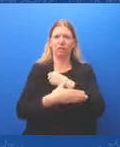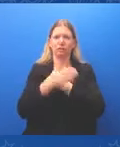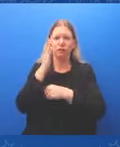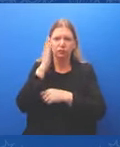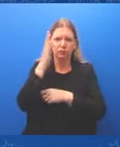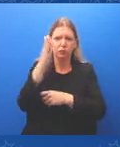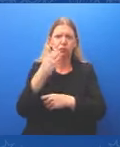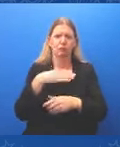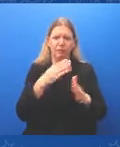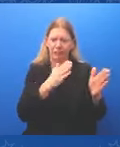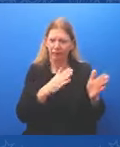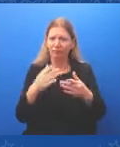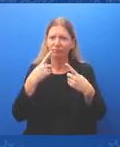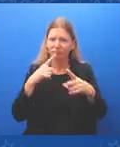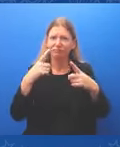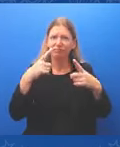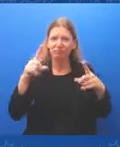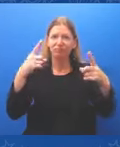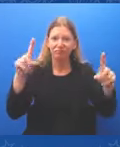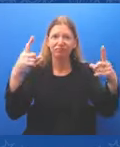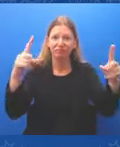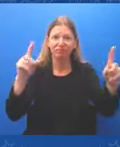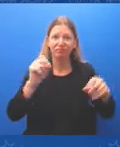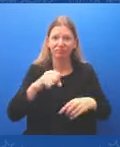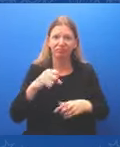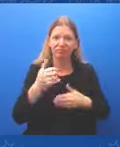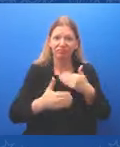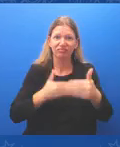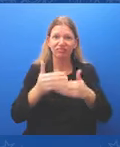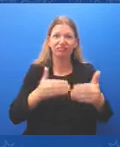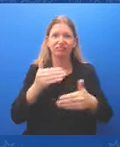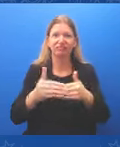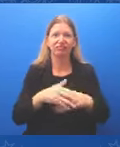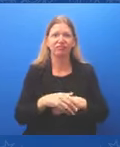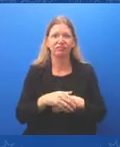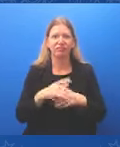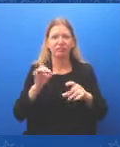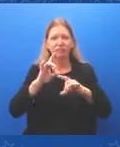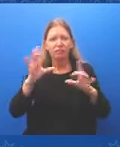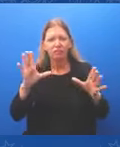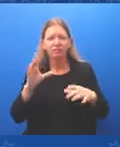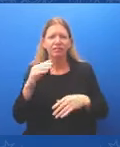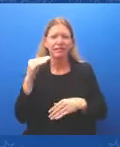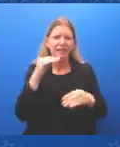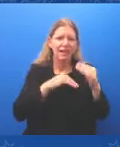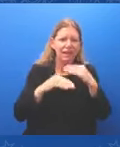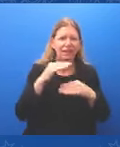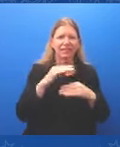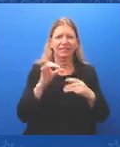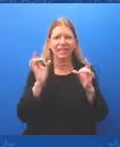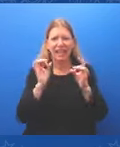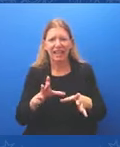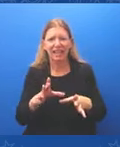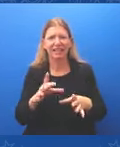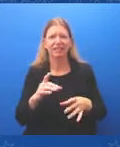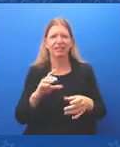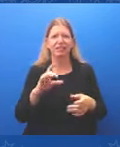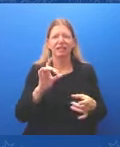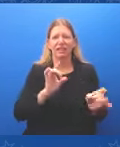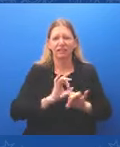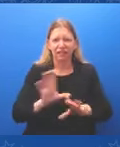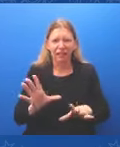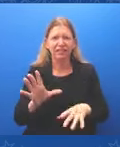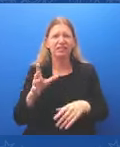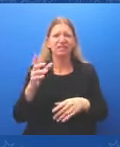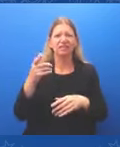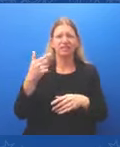and violence, that they're in opposition to almost everything. So we must be unyielding, recognizing that the